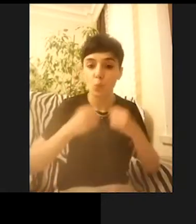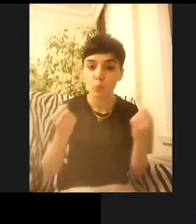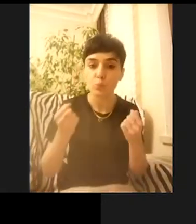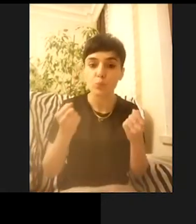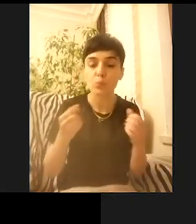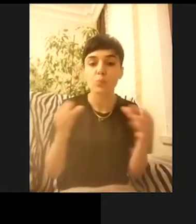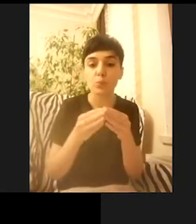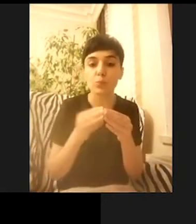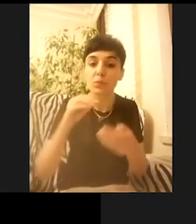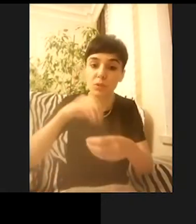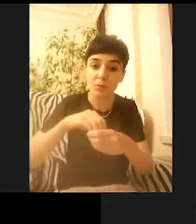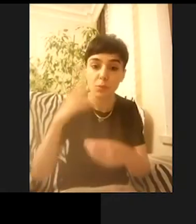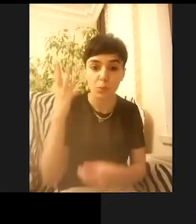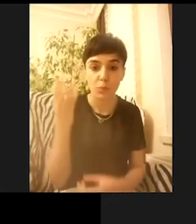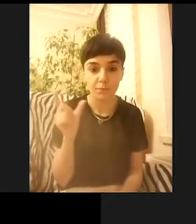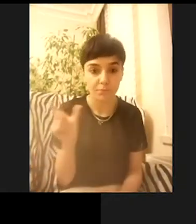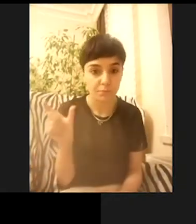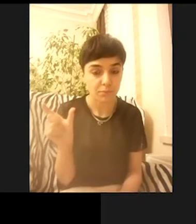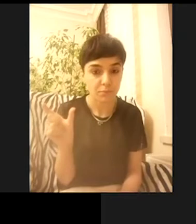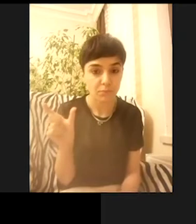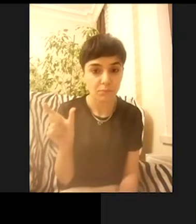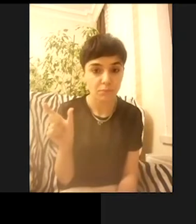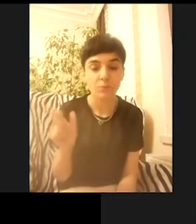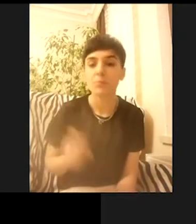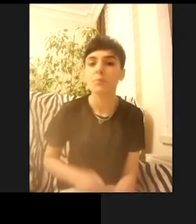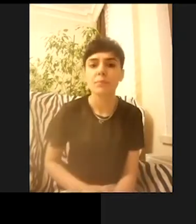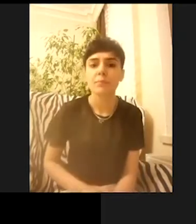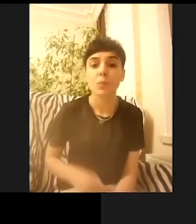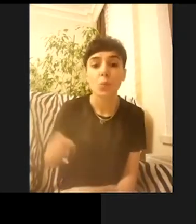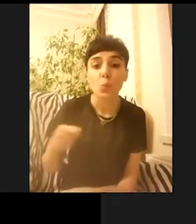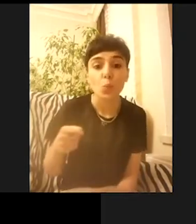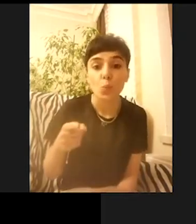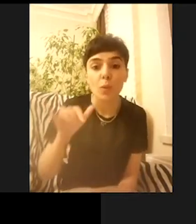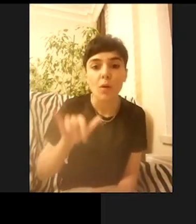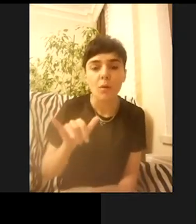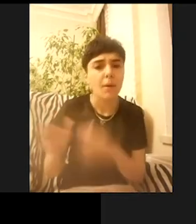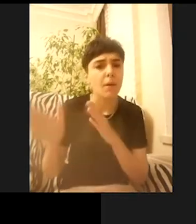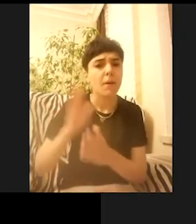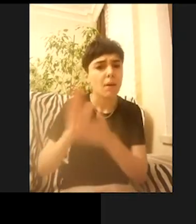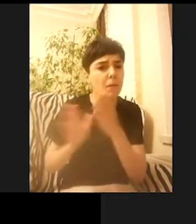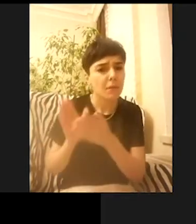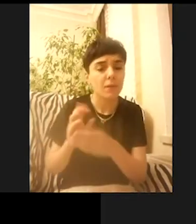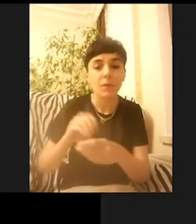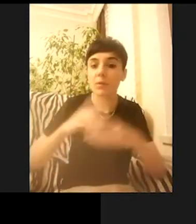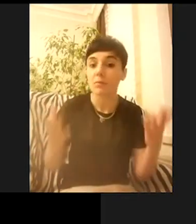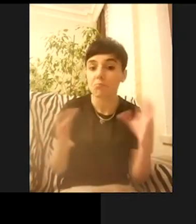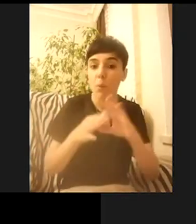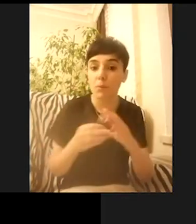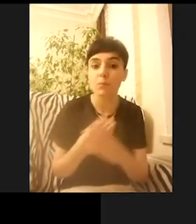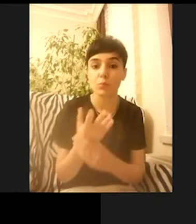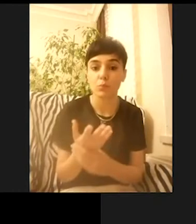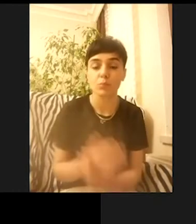story. So no, and it's just that what you said also, like the conception of violence really made me wonder,